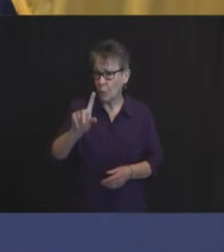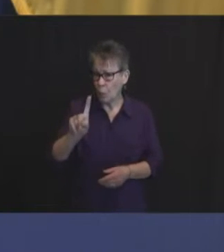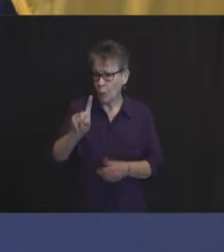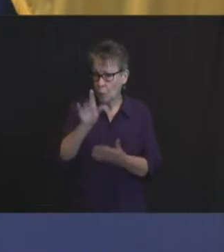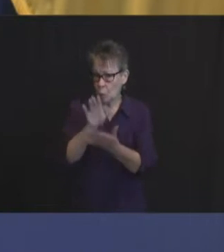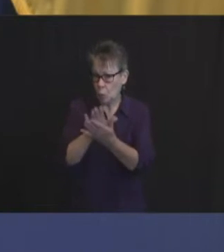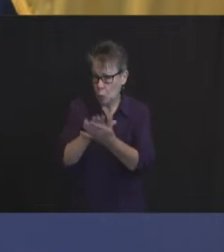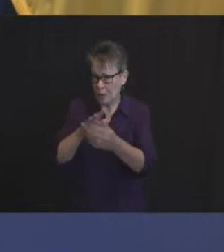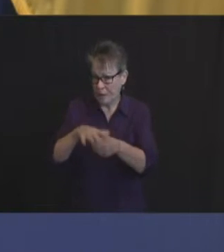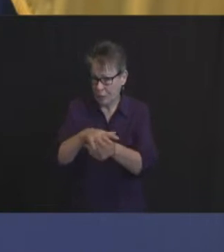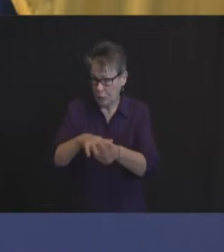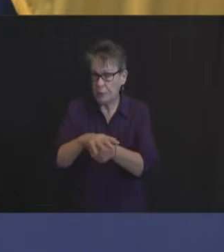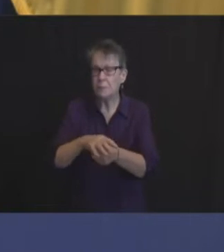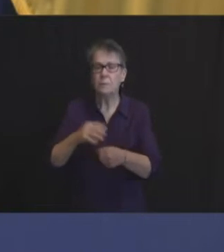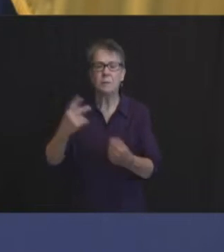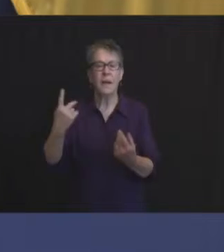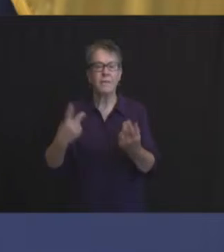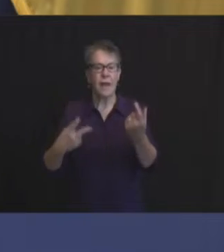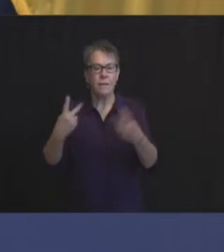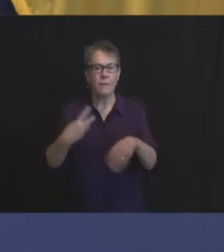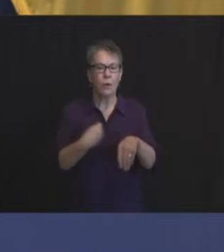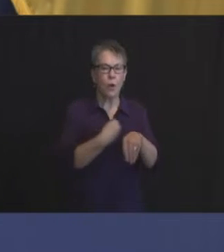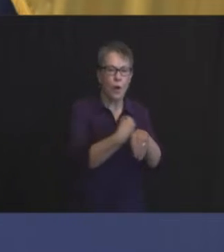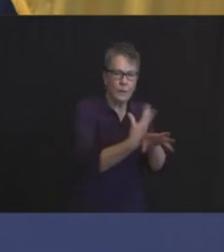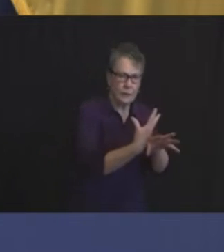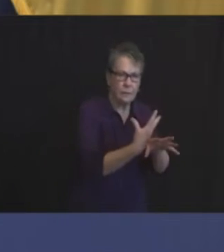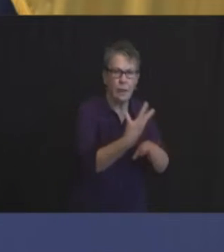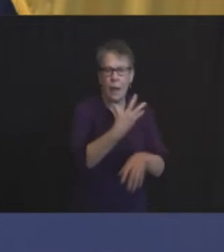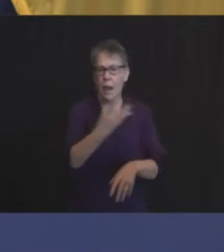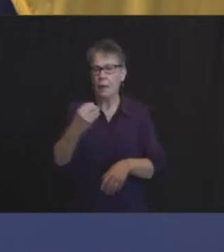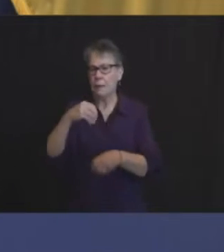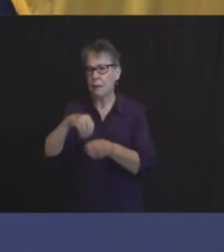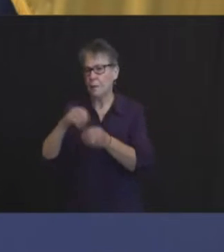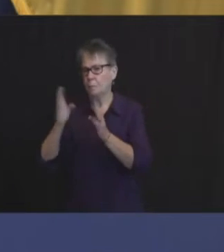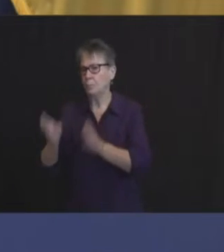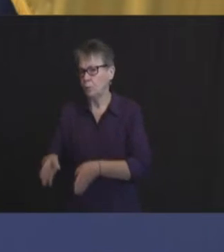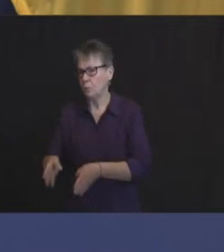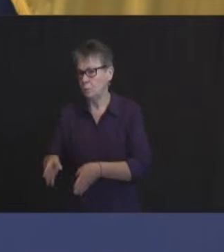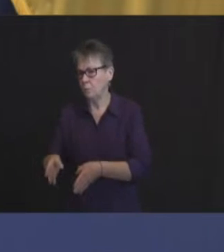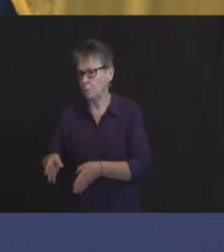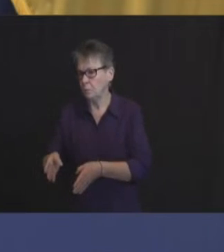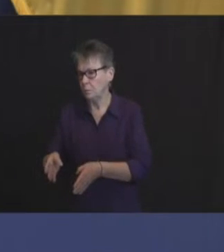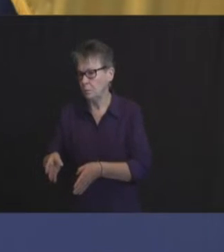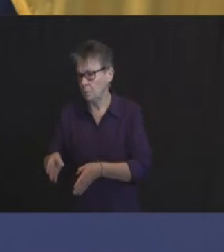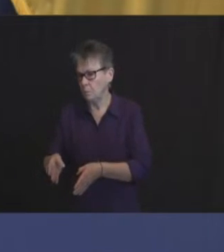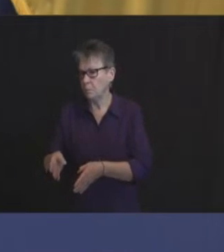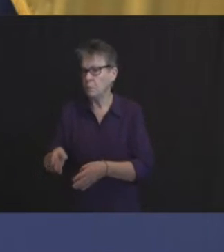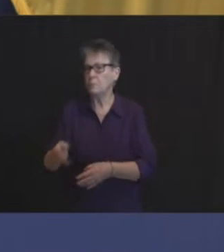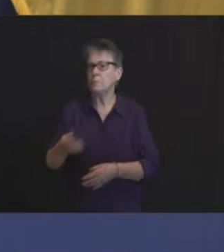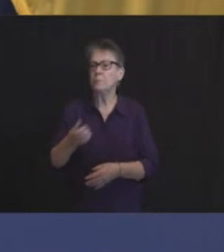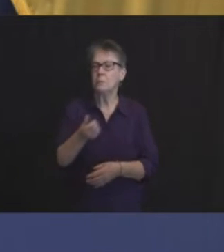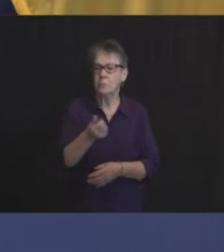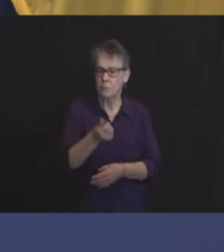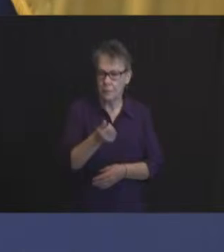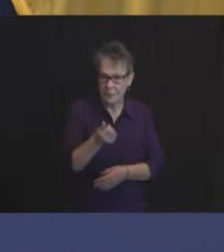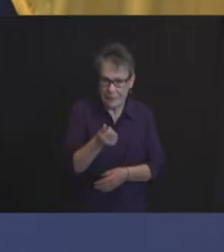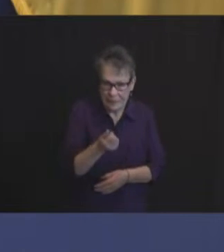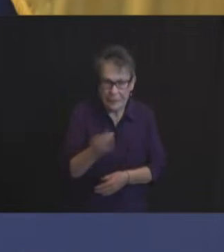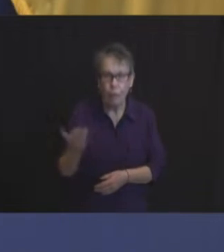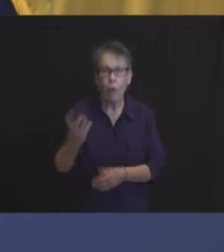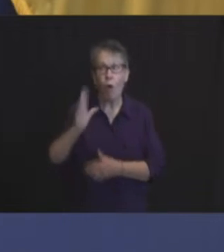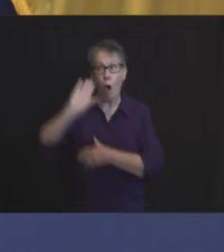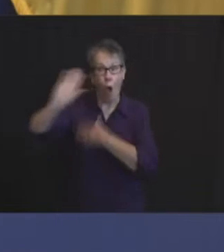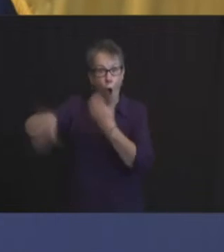remote, 79 all in-person, 44 a combination of the above. So I take the 351, the 79,